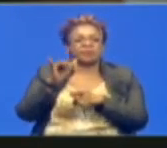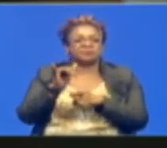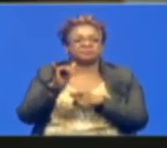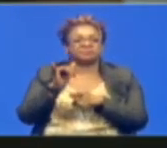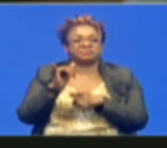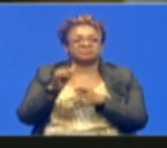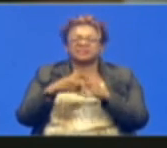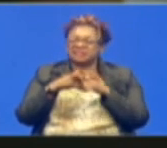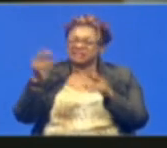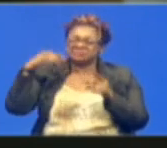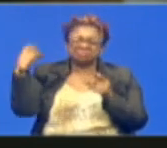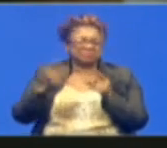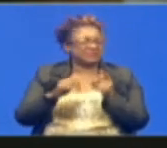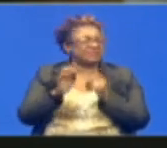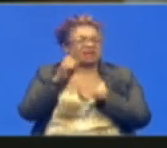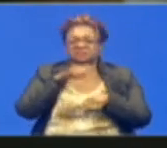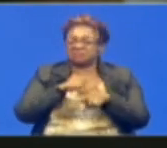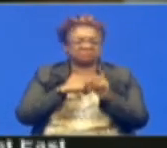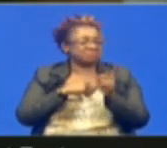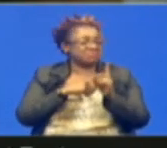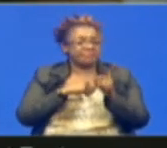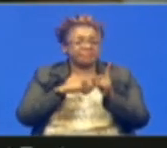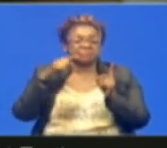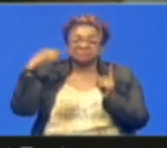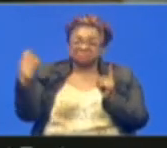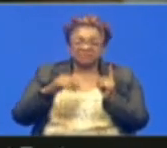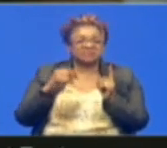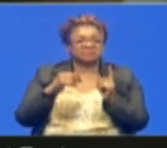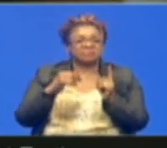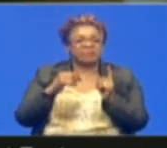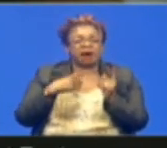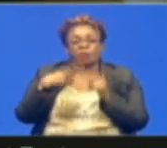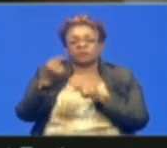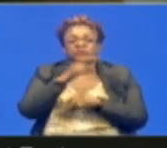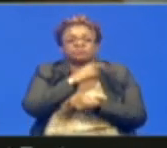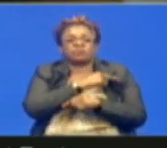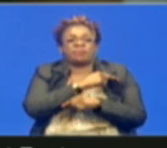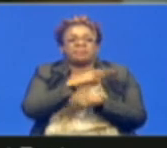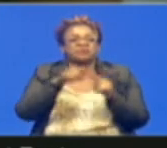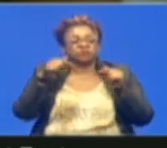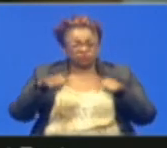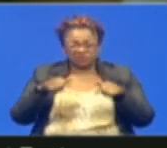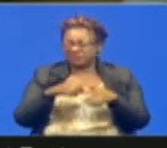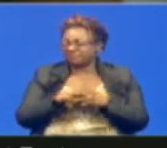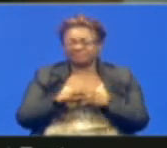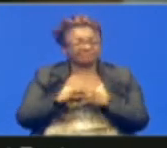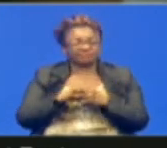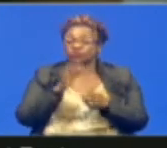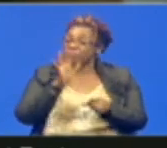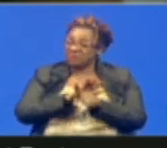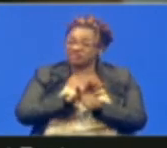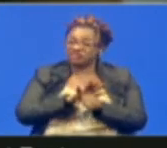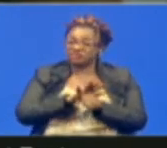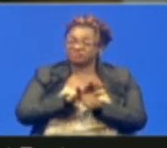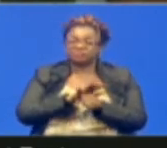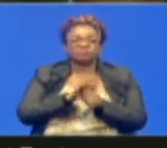si mara ya kwanza kunichapa. Alinichapa, nikaenda hospitali, lakini leo amezidi. Apart from the wounds